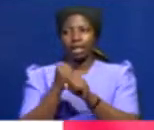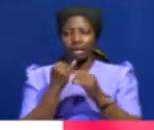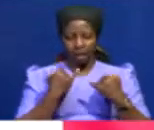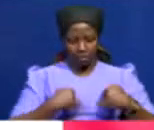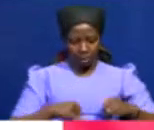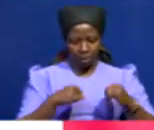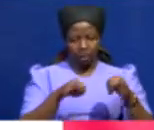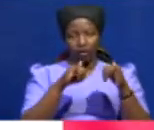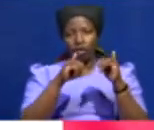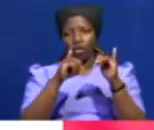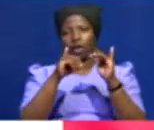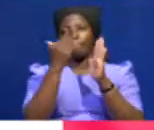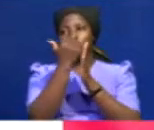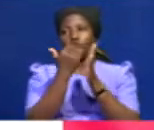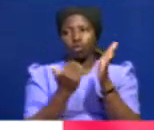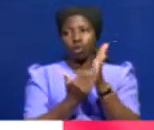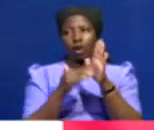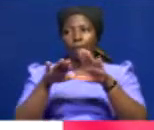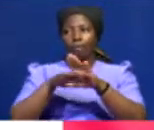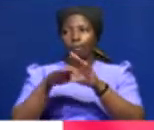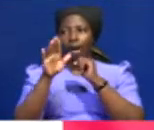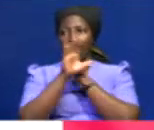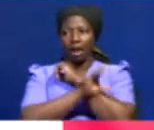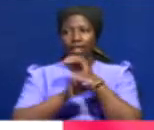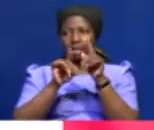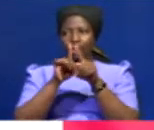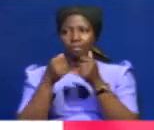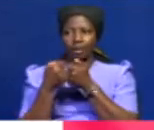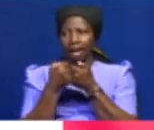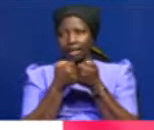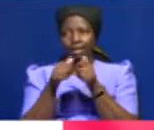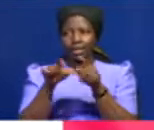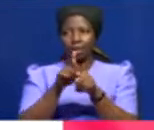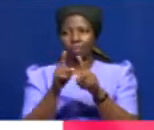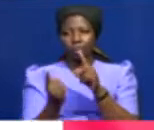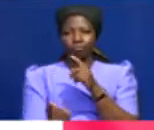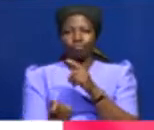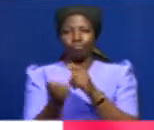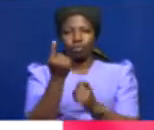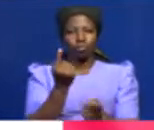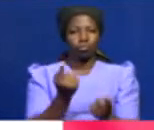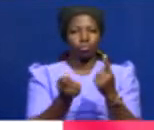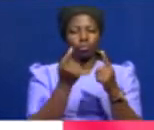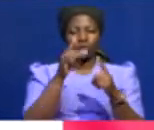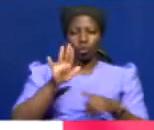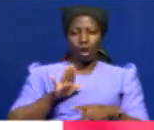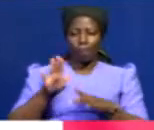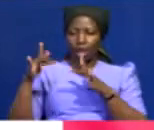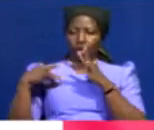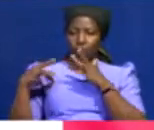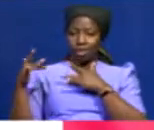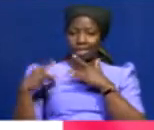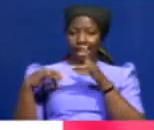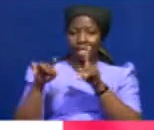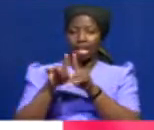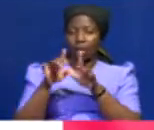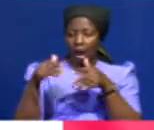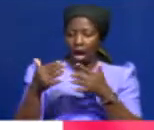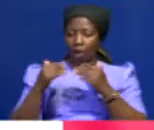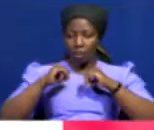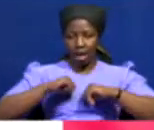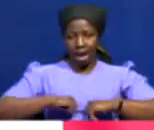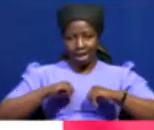member states, as well as the challenges and emerging women's concerns as we agree on